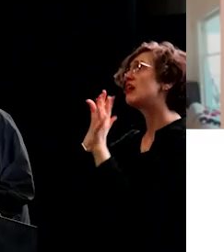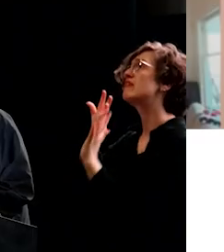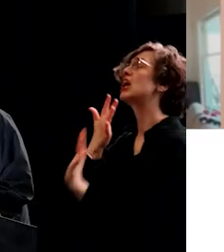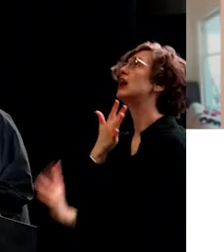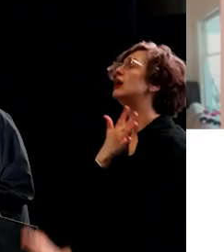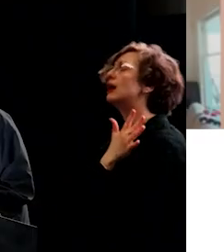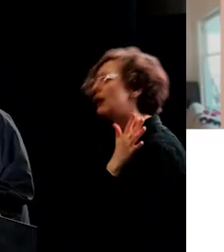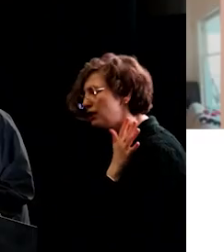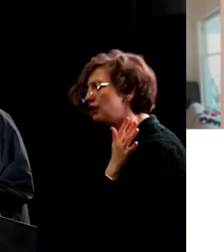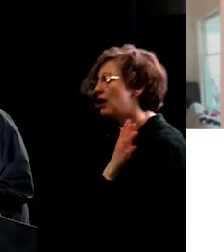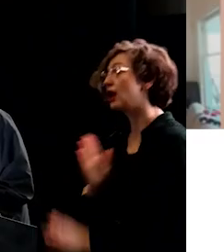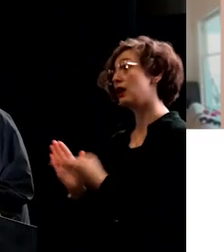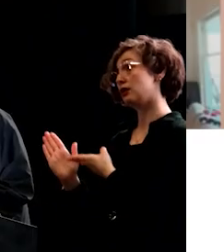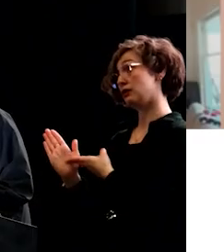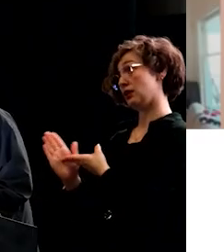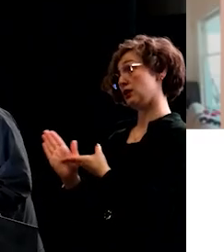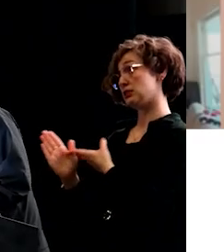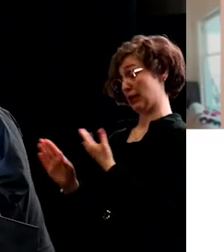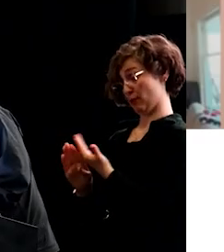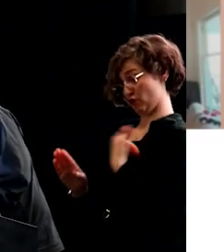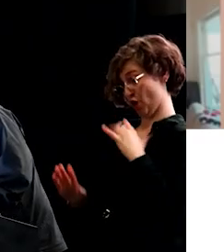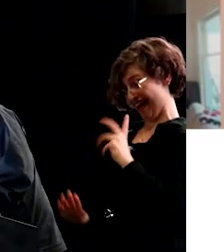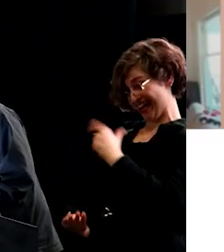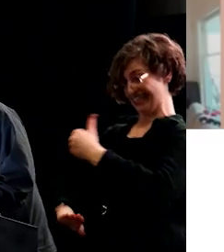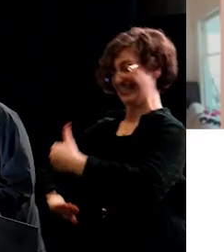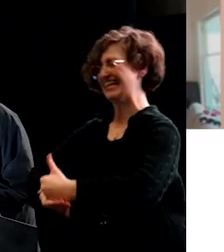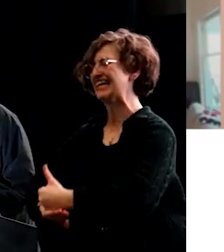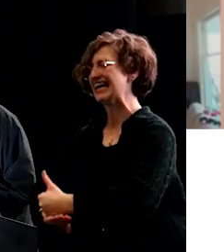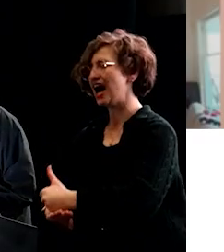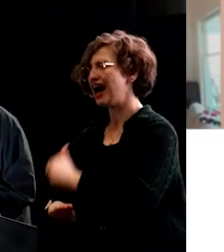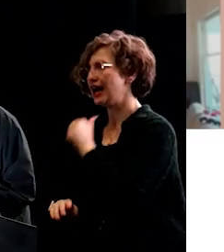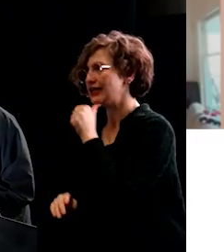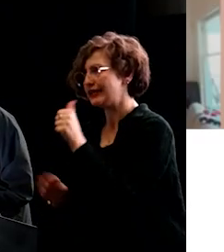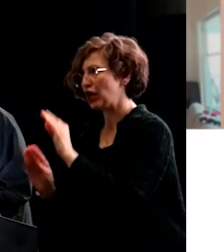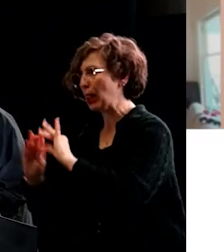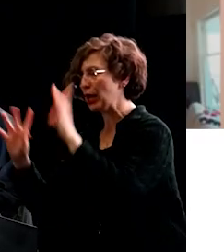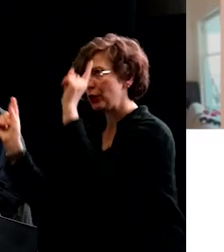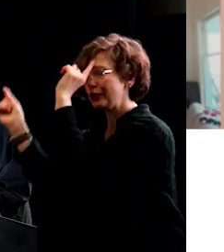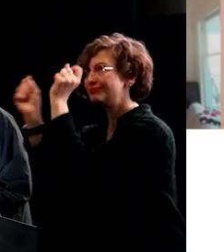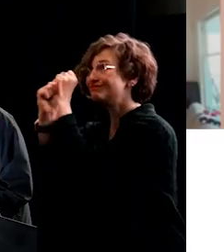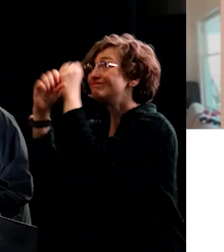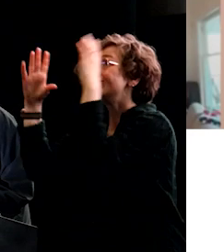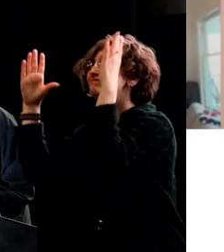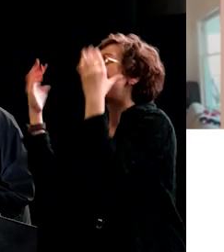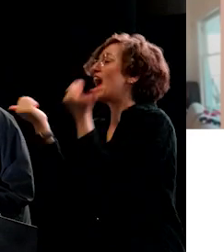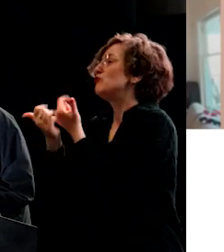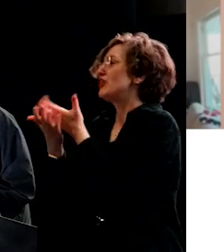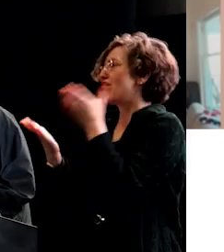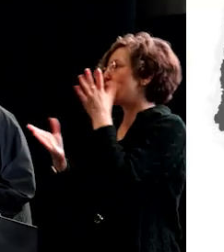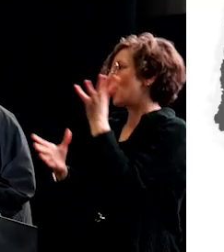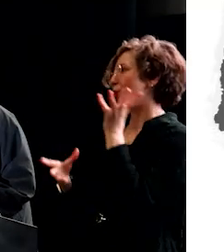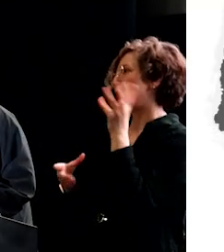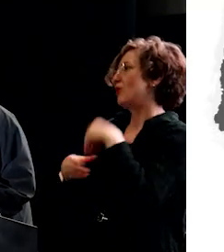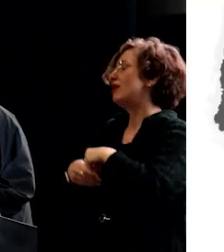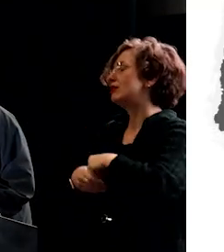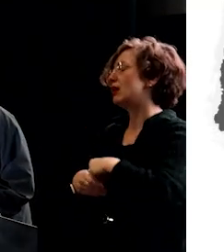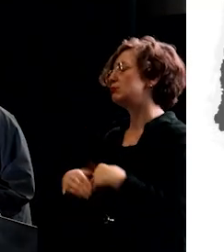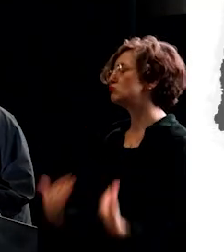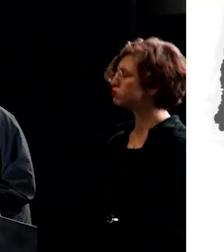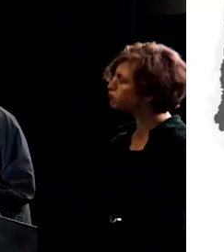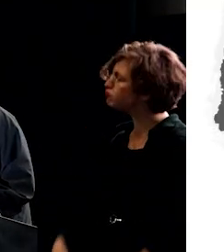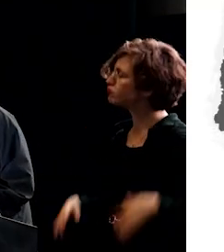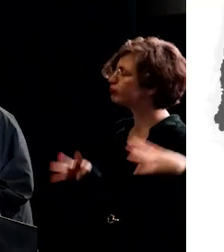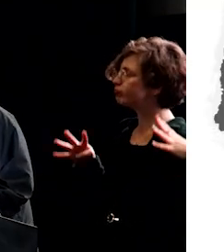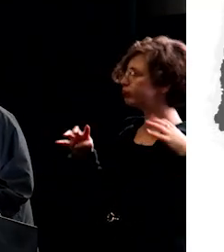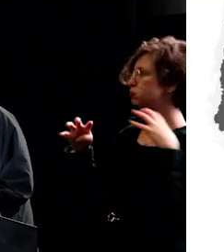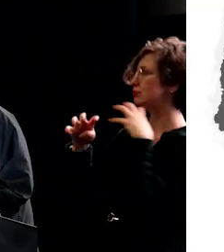fully understood what it meant to run a business, let alone an educational program. It's a whole operation. Our students come